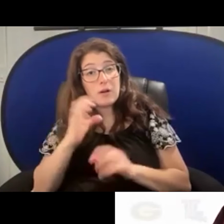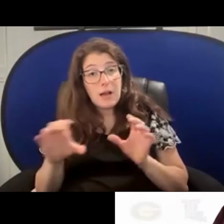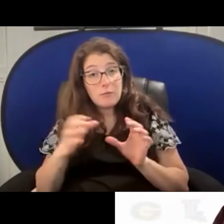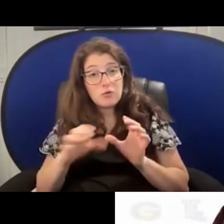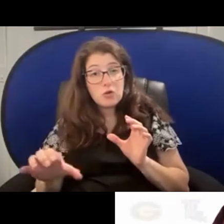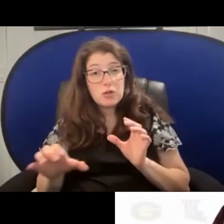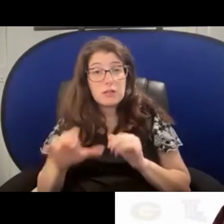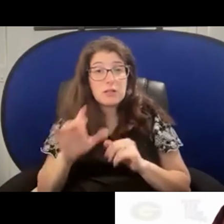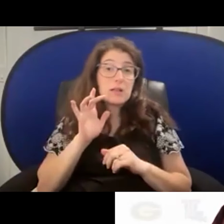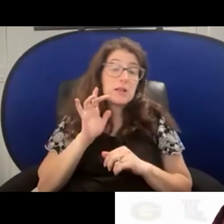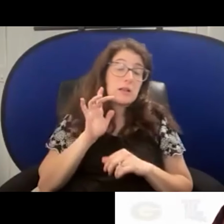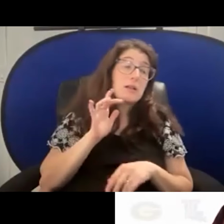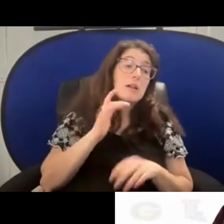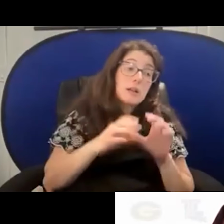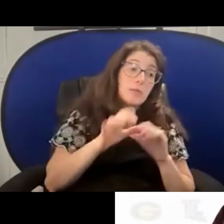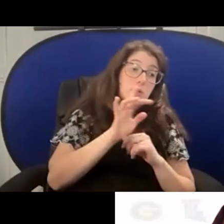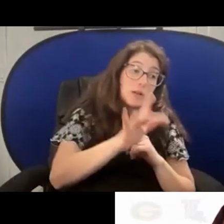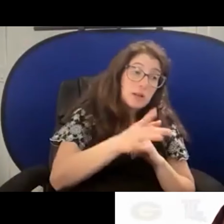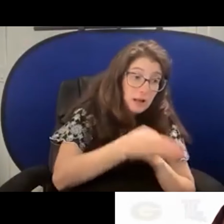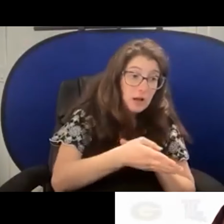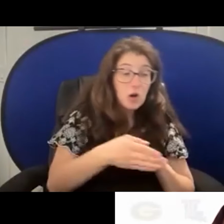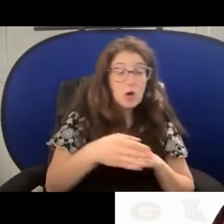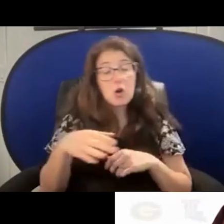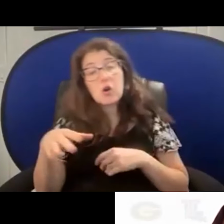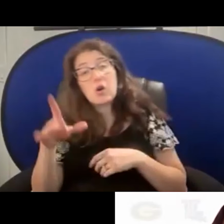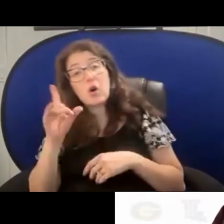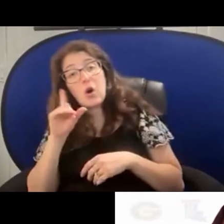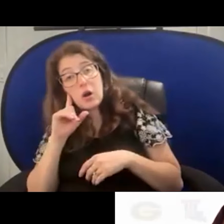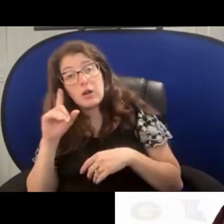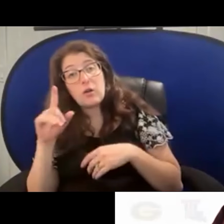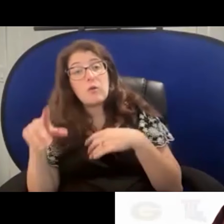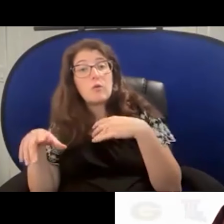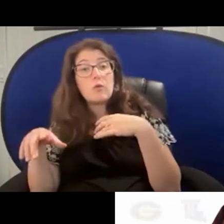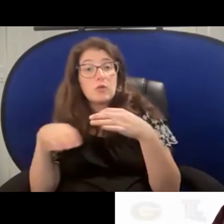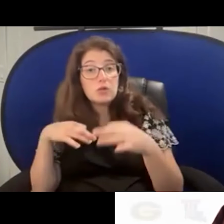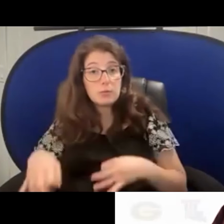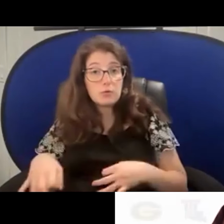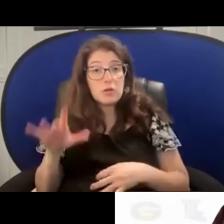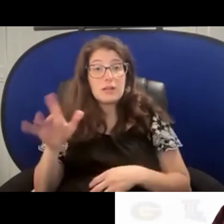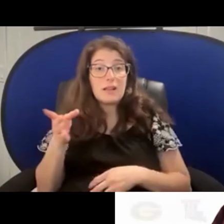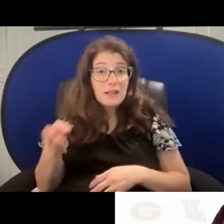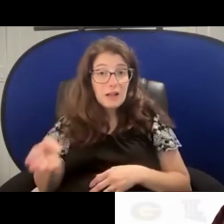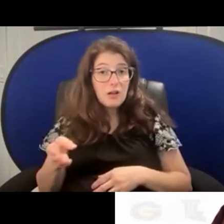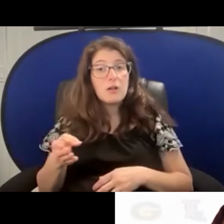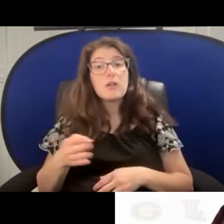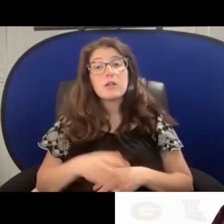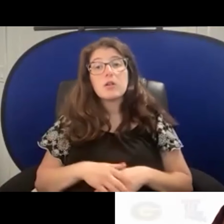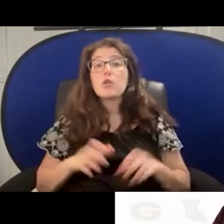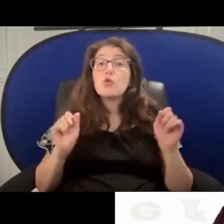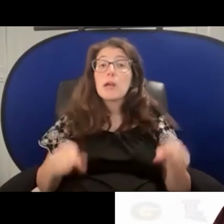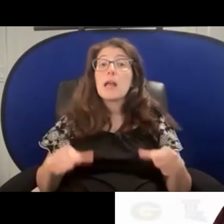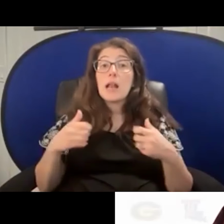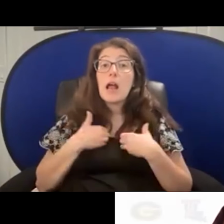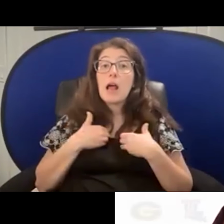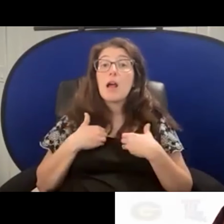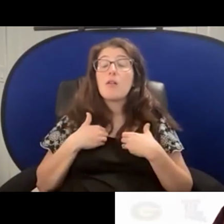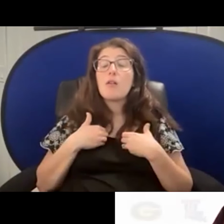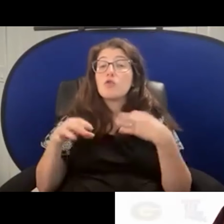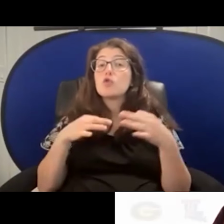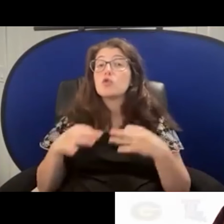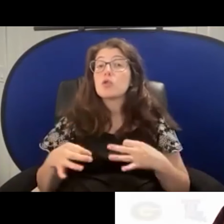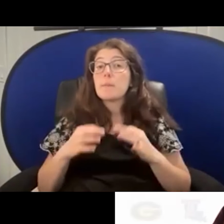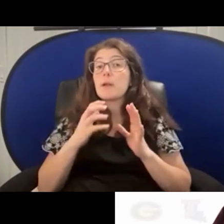audio descriptions, click here. It's never going to be a problem to have more descriptive text as long as you're making sure that it's